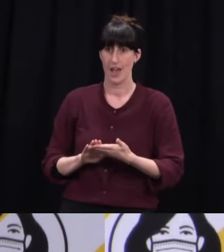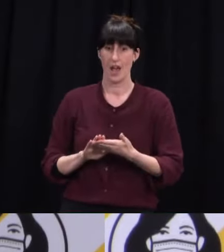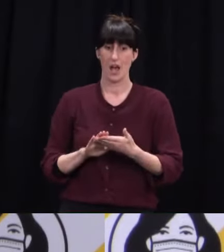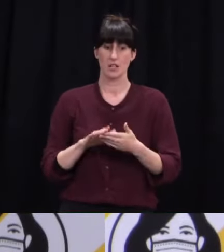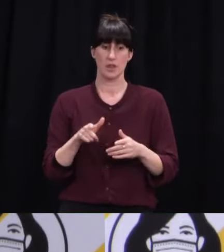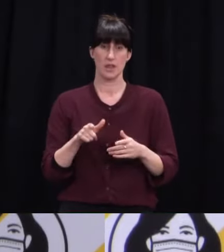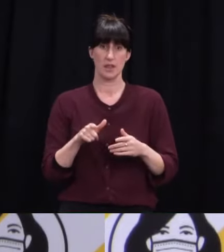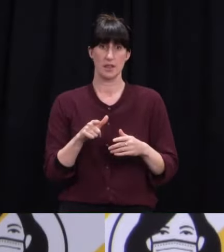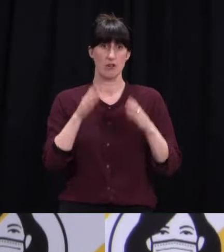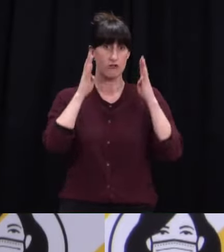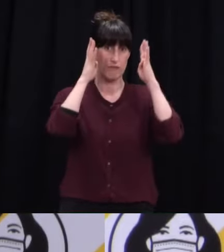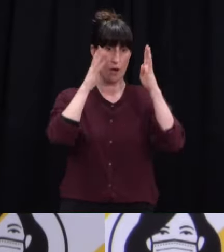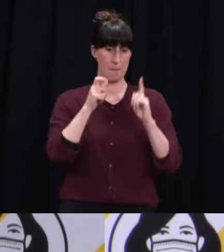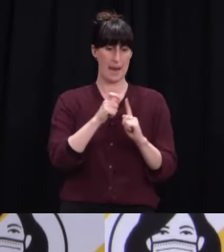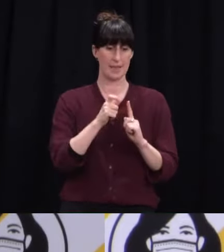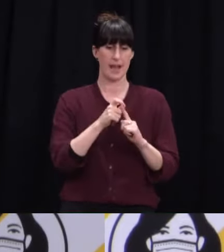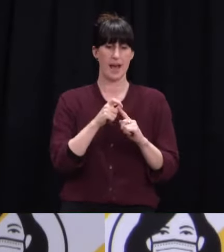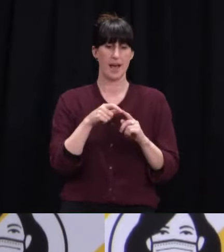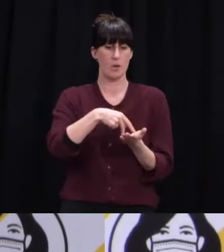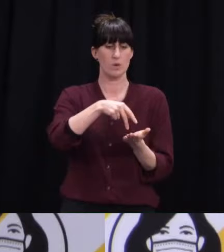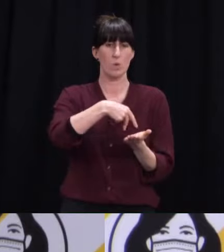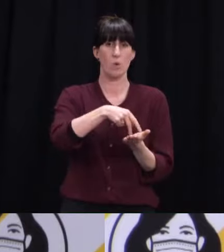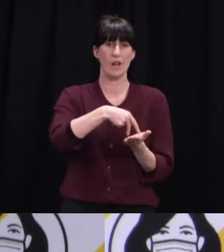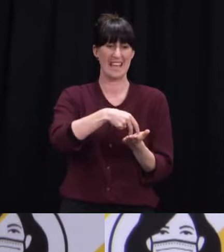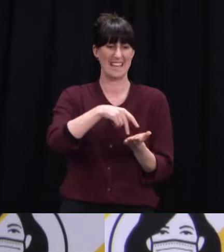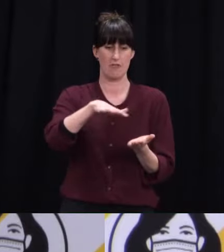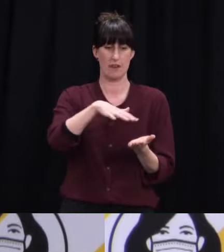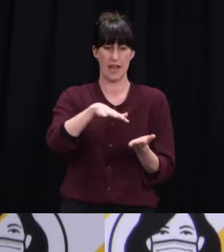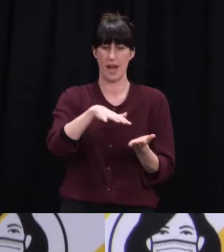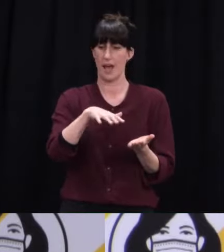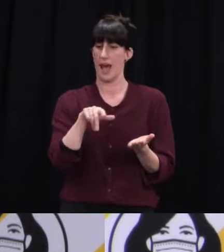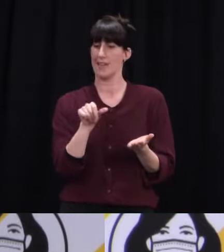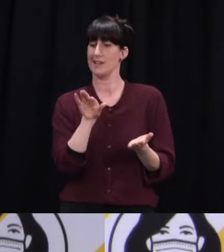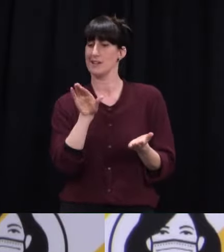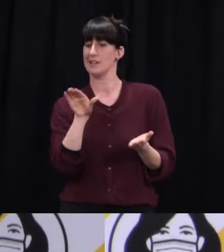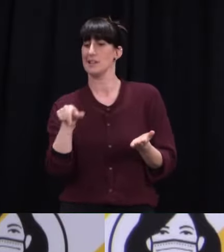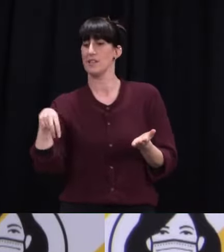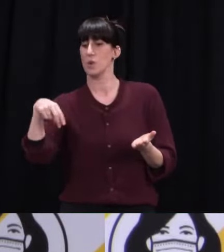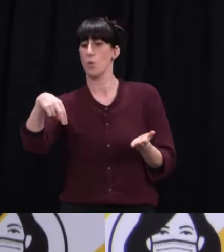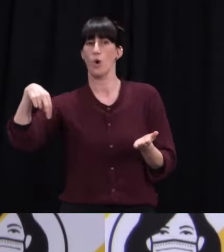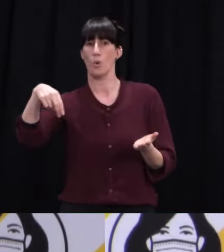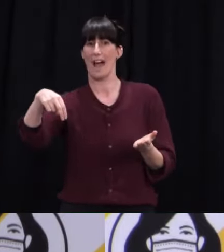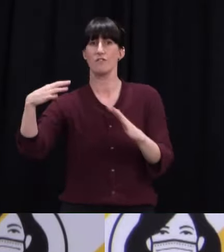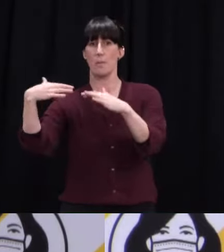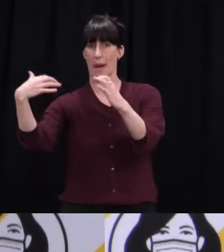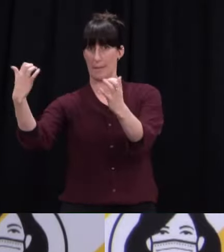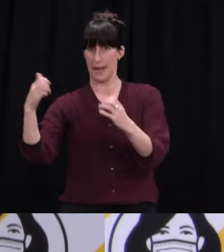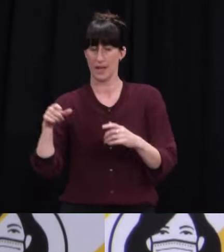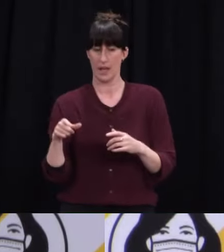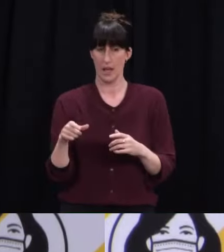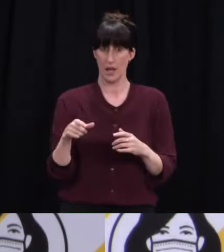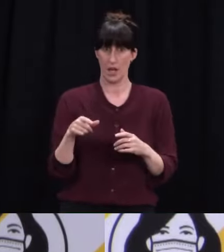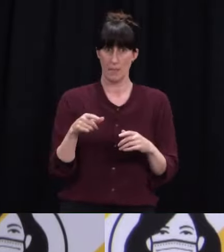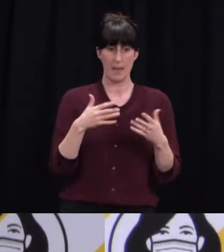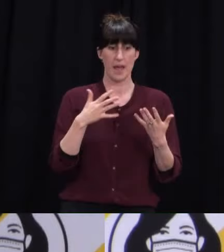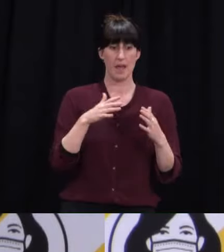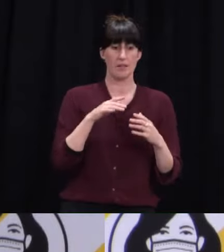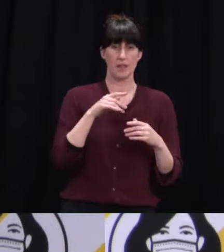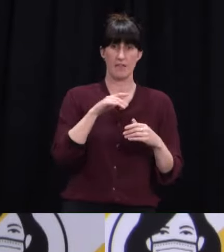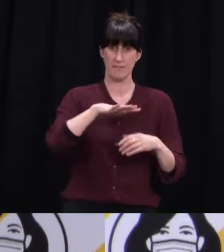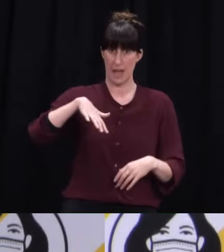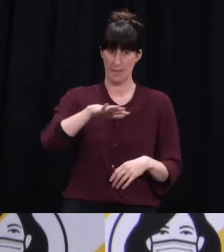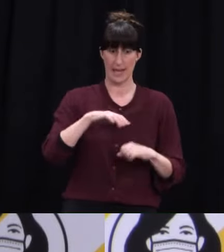that uses the same airspace when that family who were already positive because they had picked it up from between the 7th and 9th on the 12th, they were using